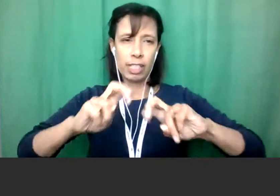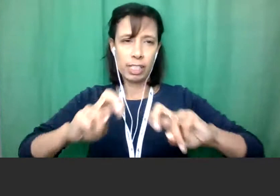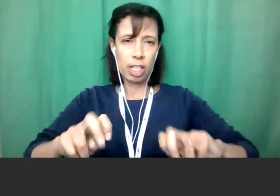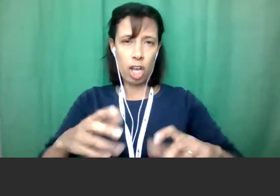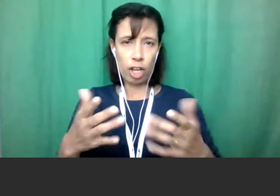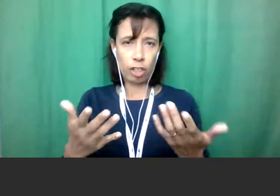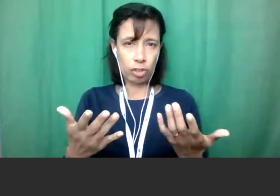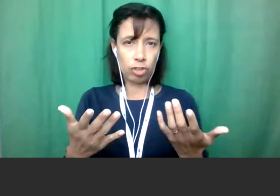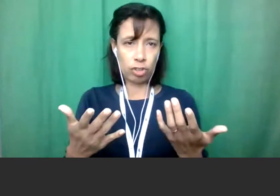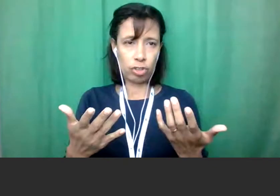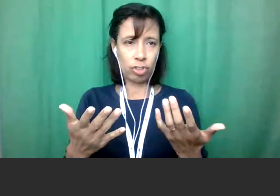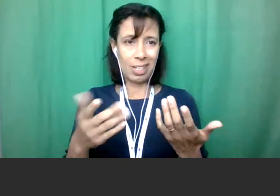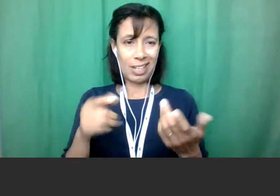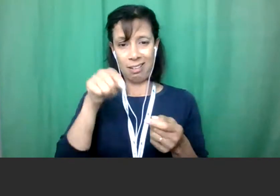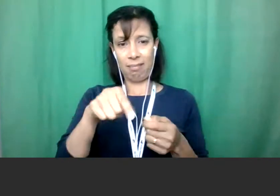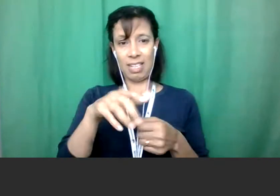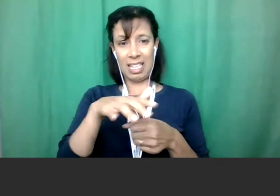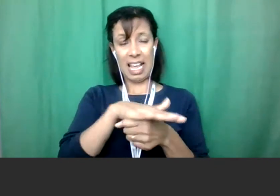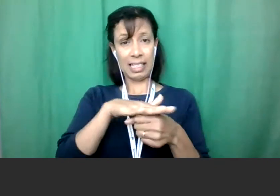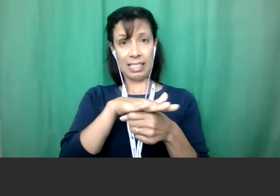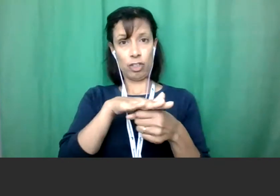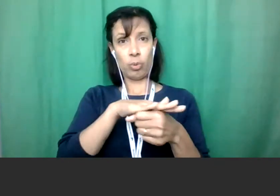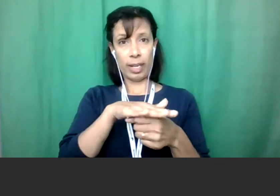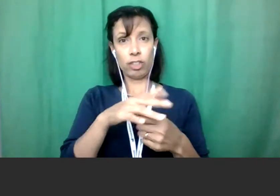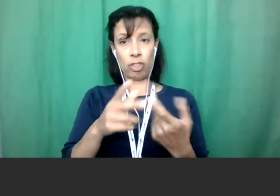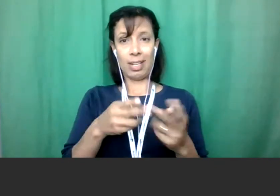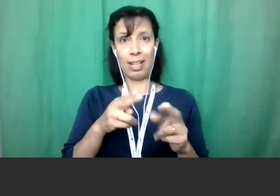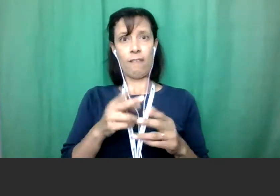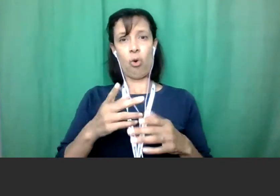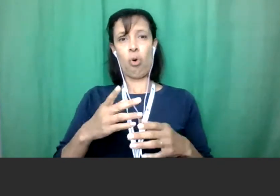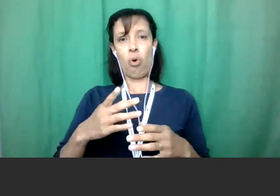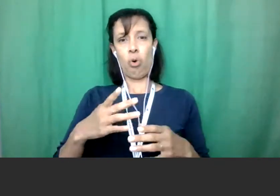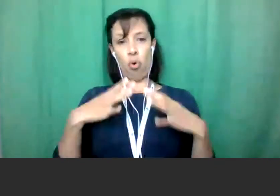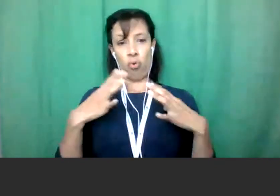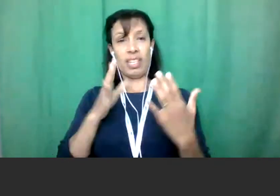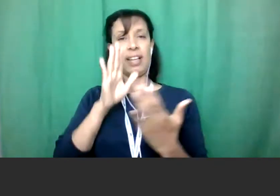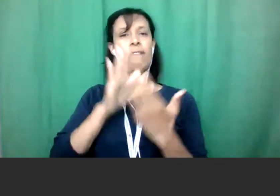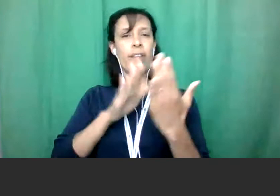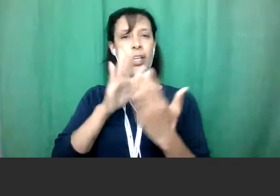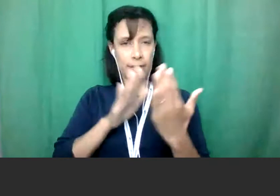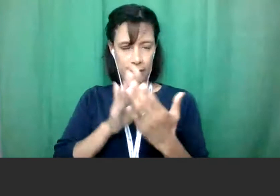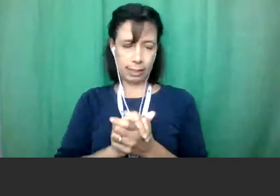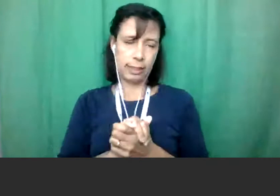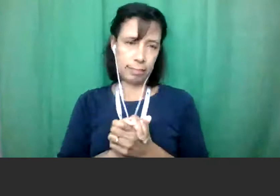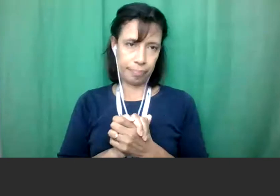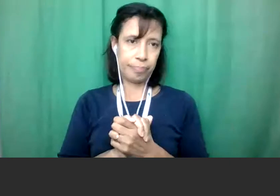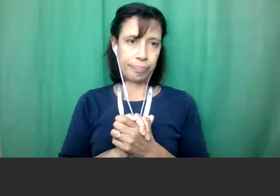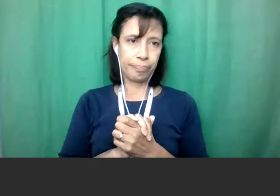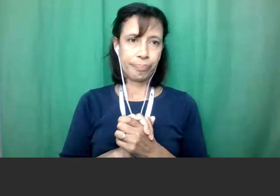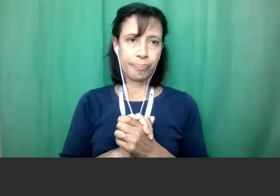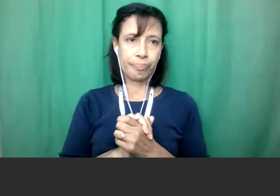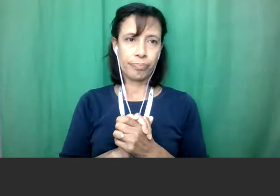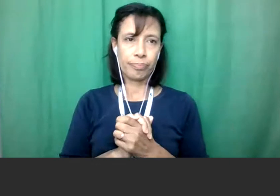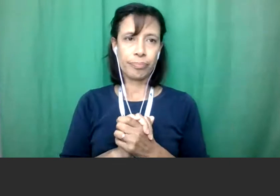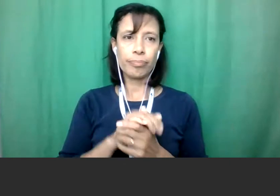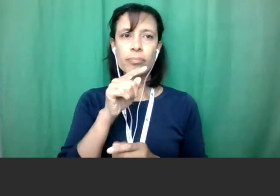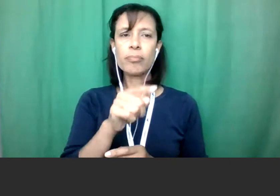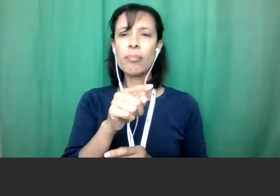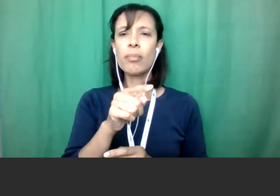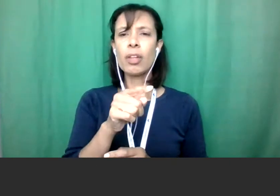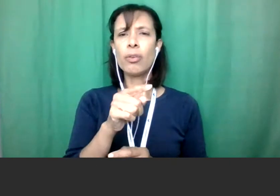about in a practical way, in a face-to-face, real world way. Many of